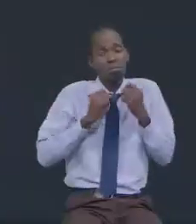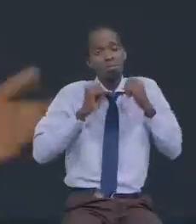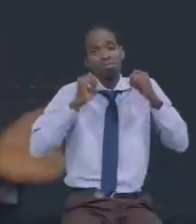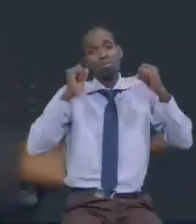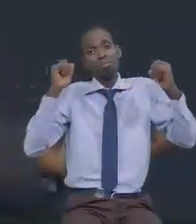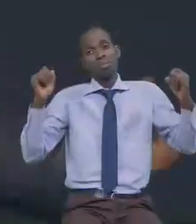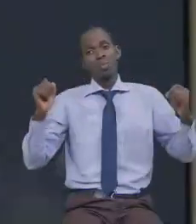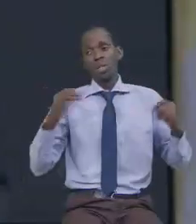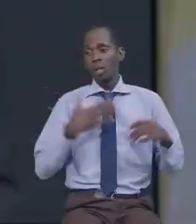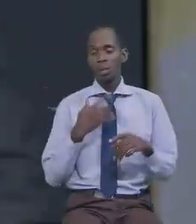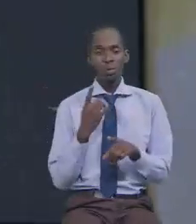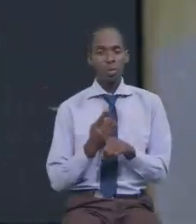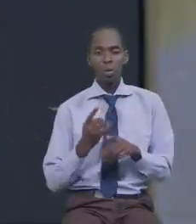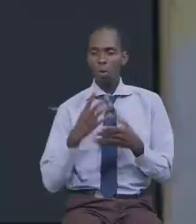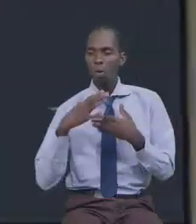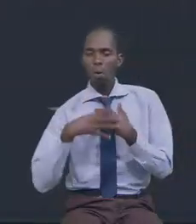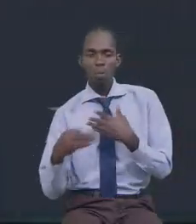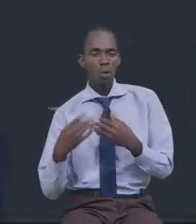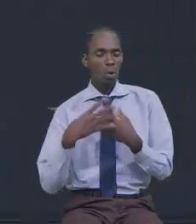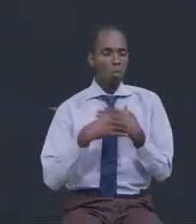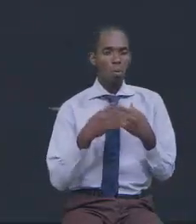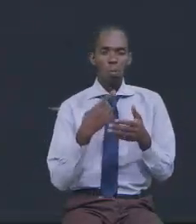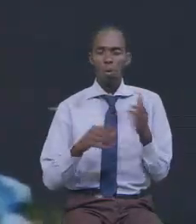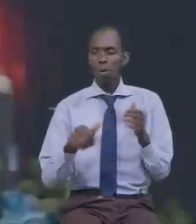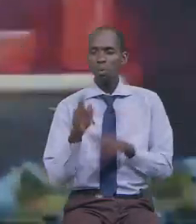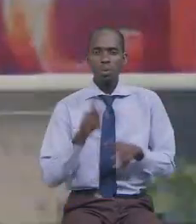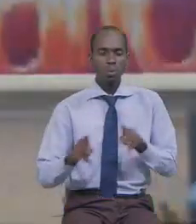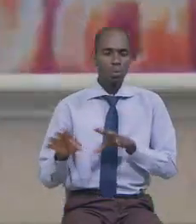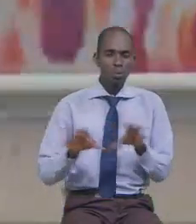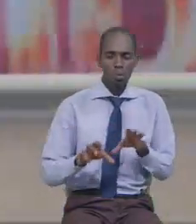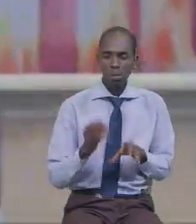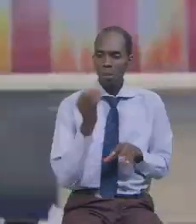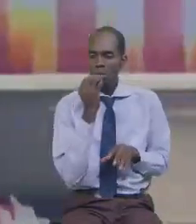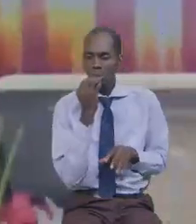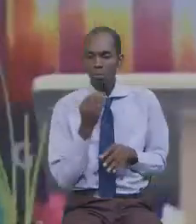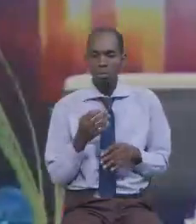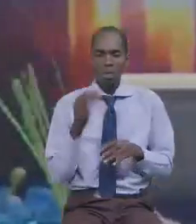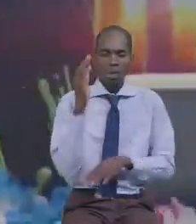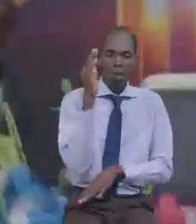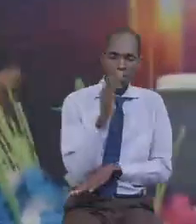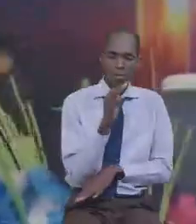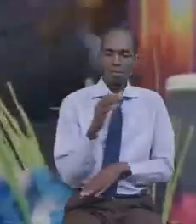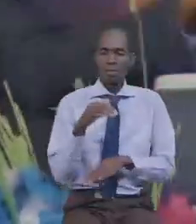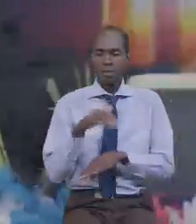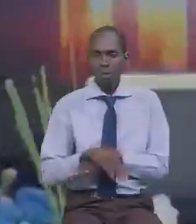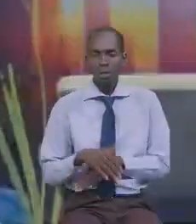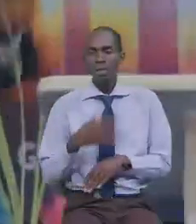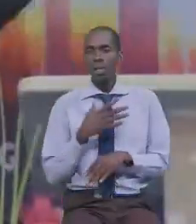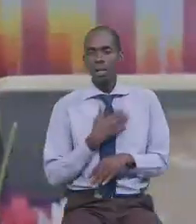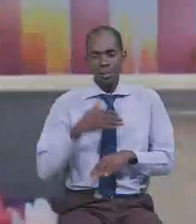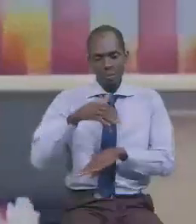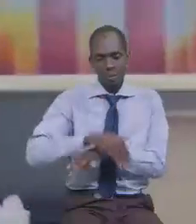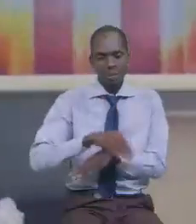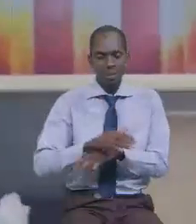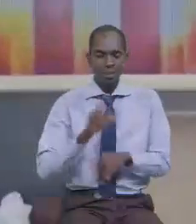young people were doing. And the evening we took our supper. And then after some hours in the moonlight, storytelling,